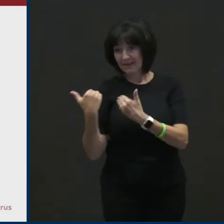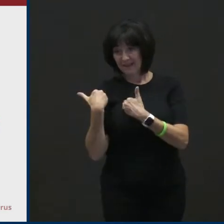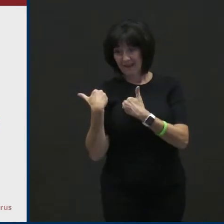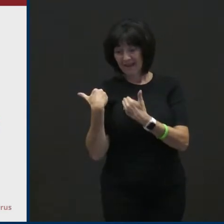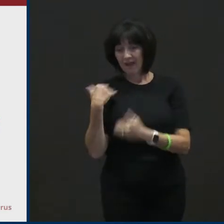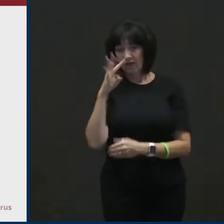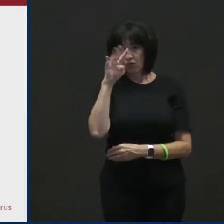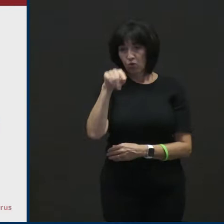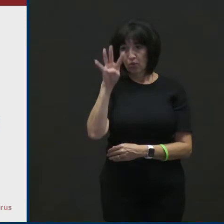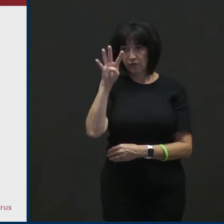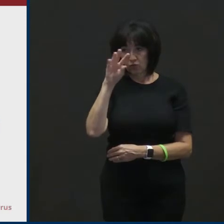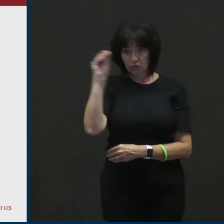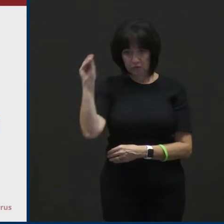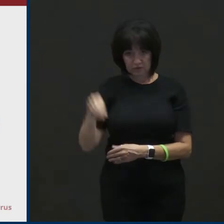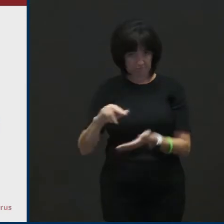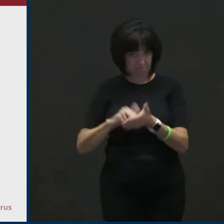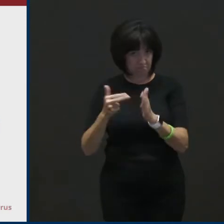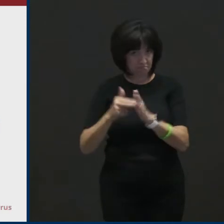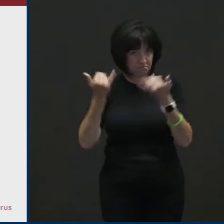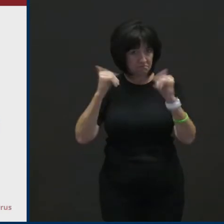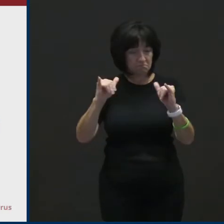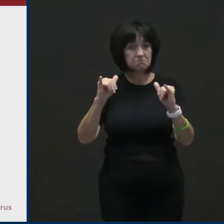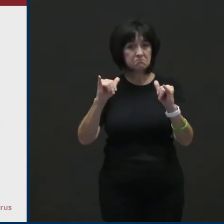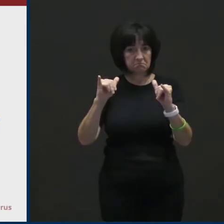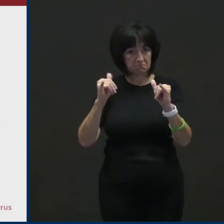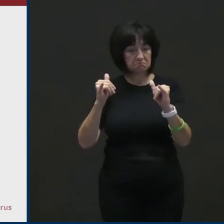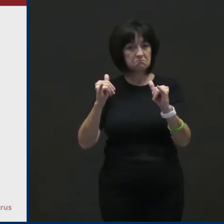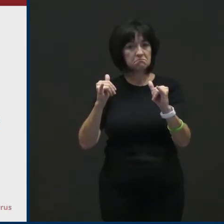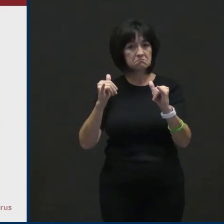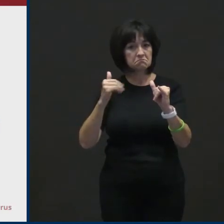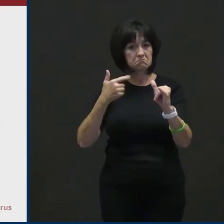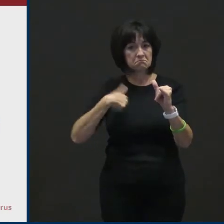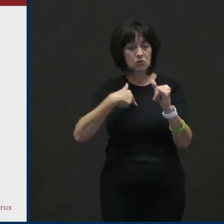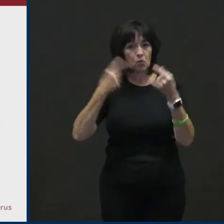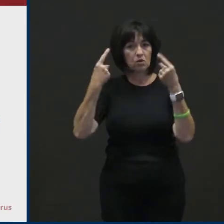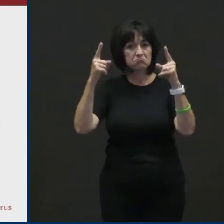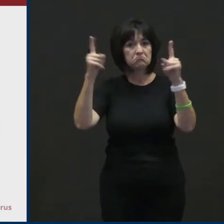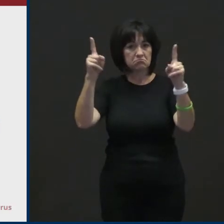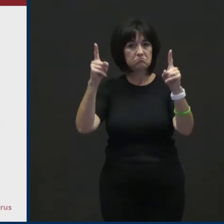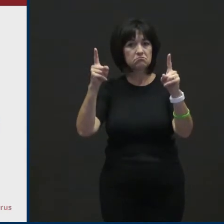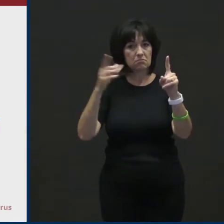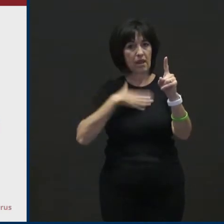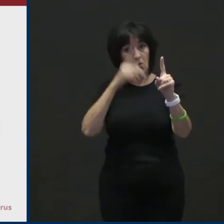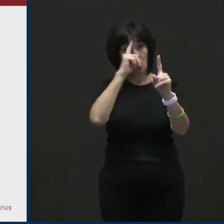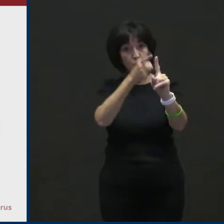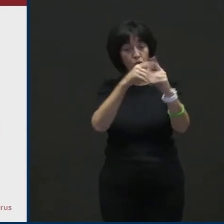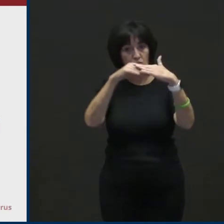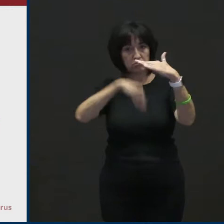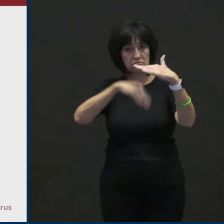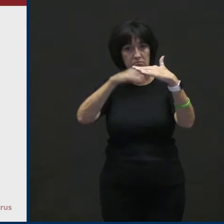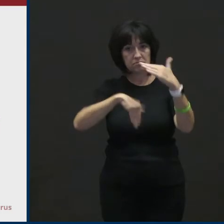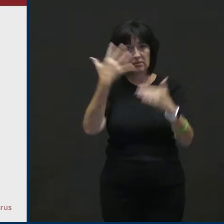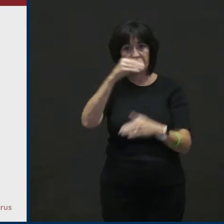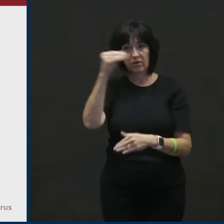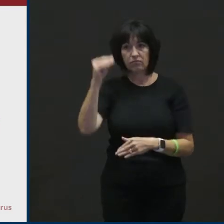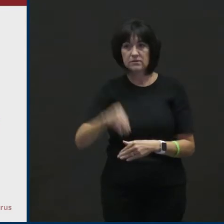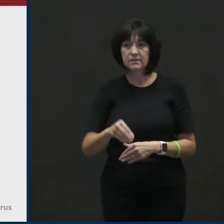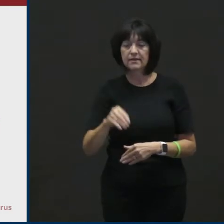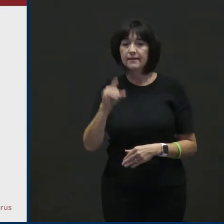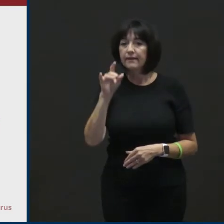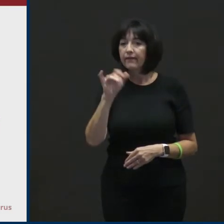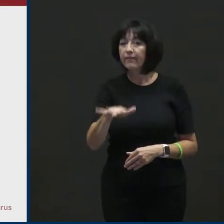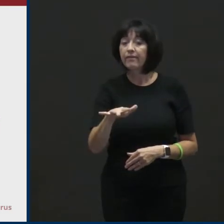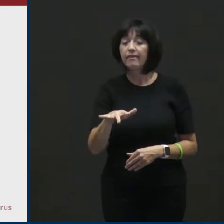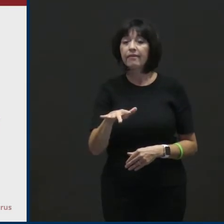average, 71 new cases per day. Just to make the point about this crazy quarantine that New Jersey, New